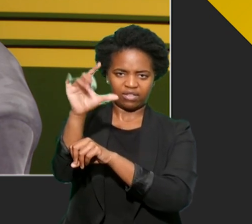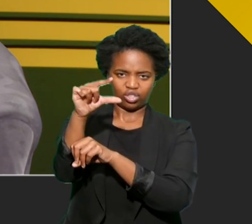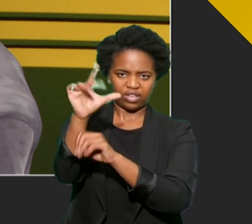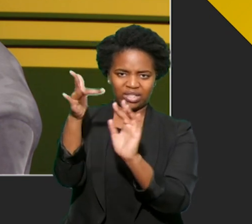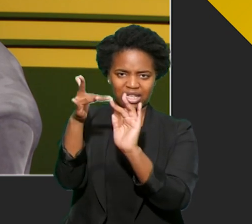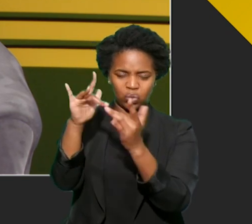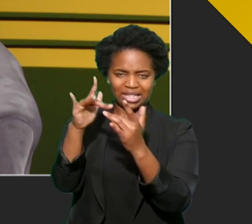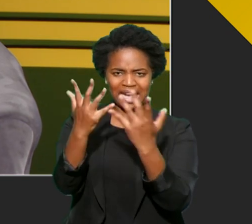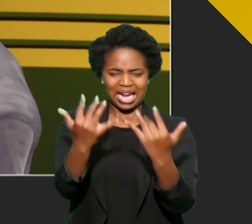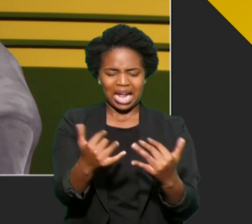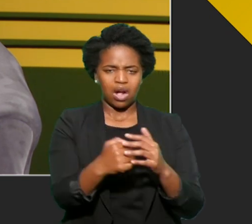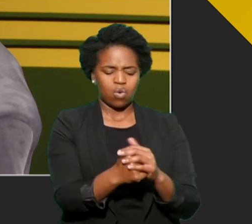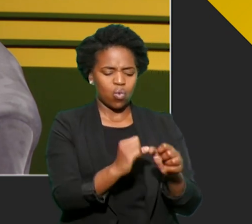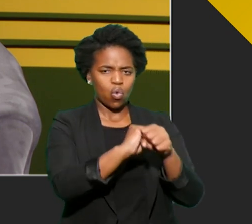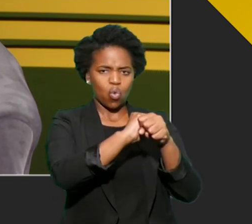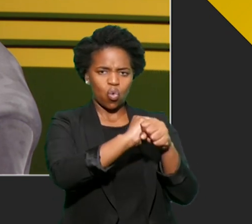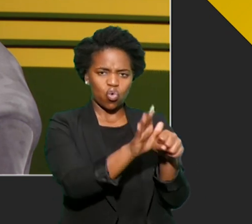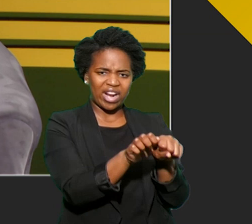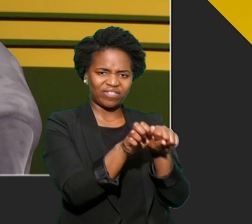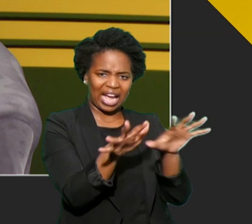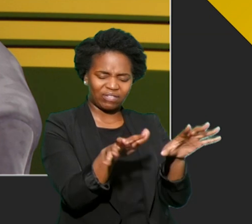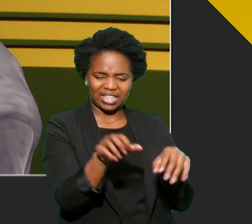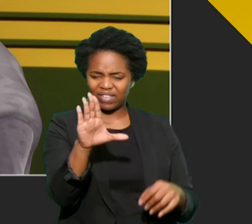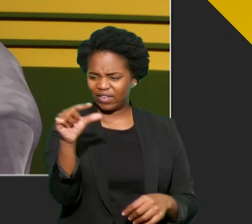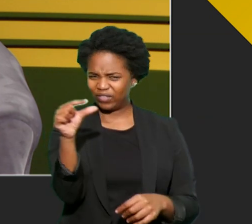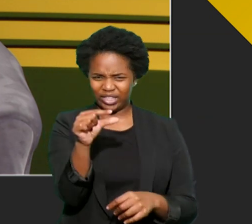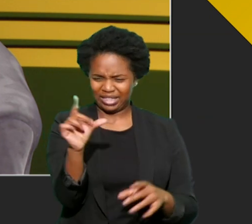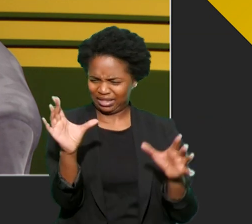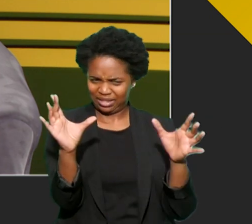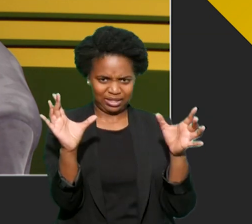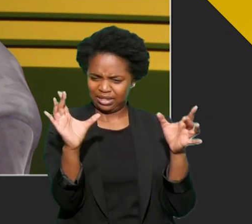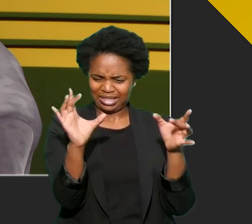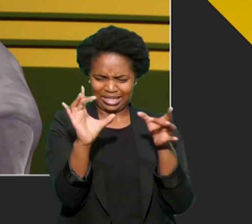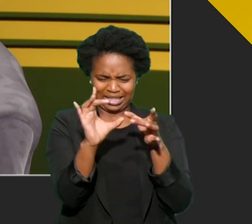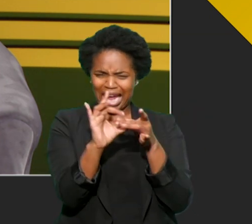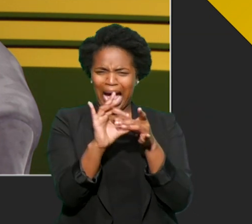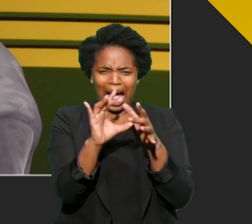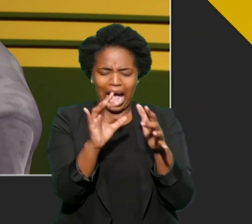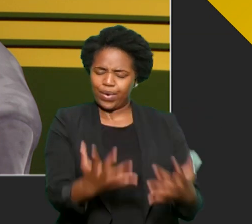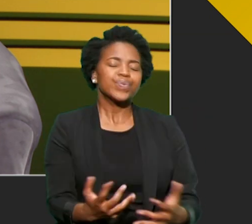of 5G and COVID-19. Perhaps maybe you can help us in analyzing that